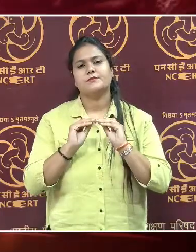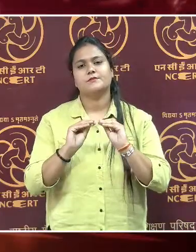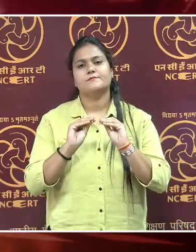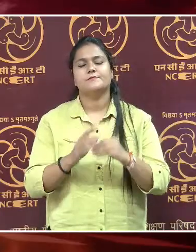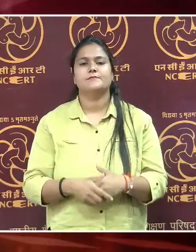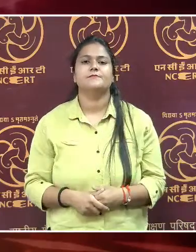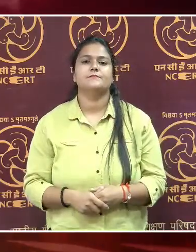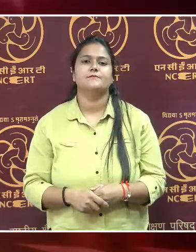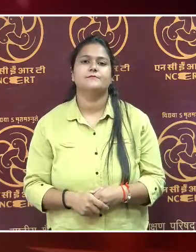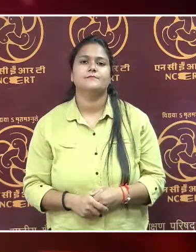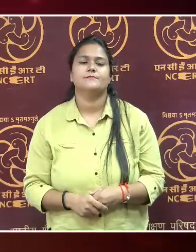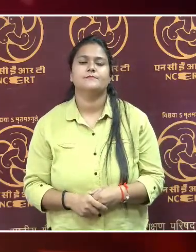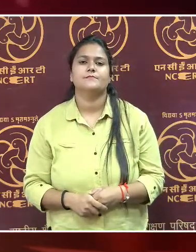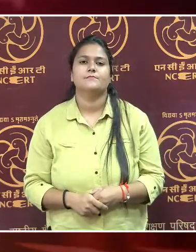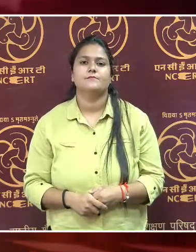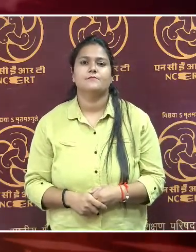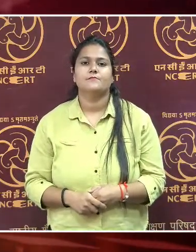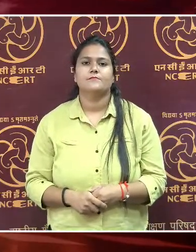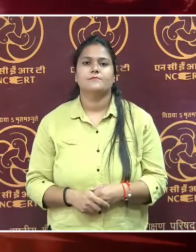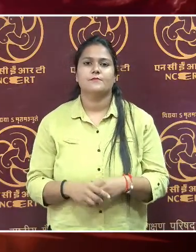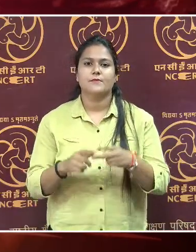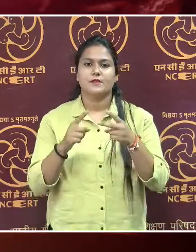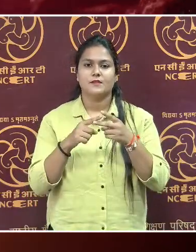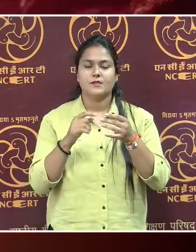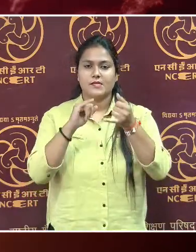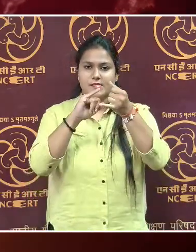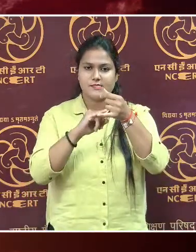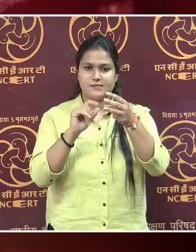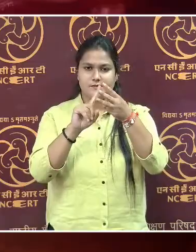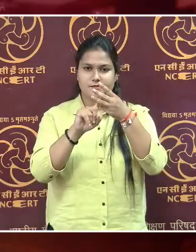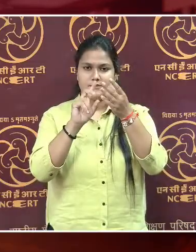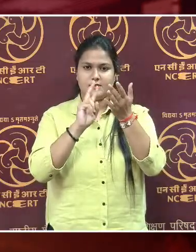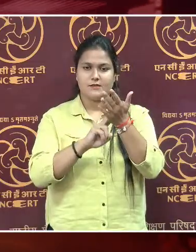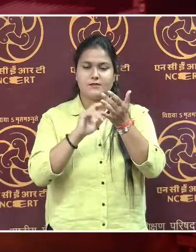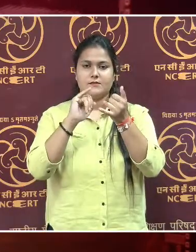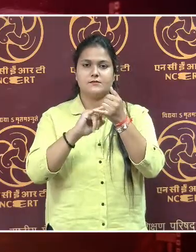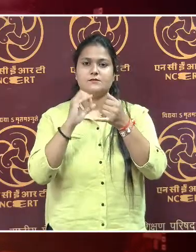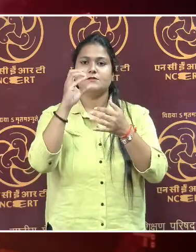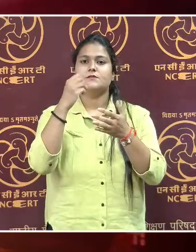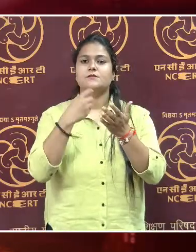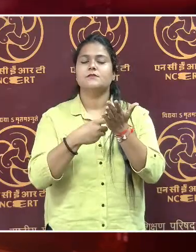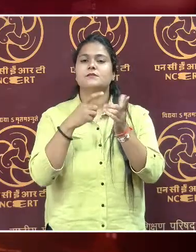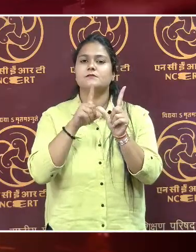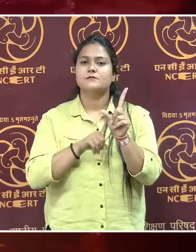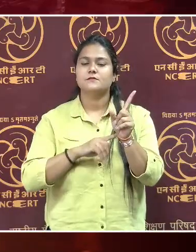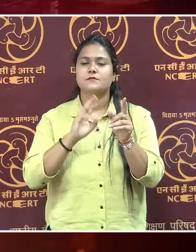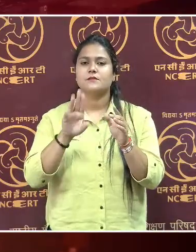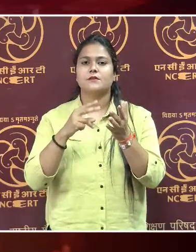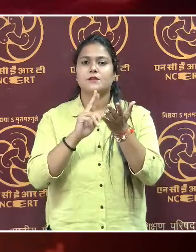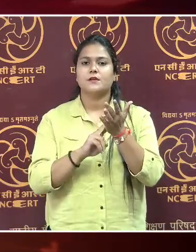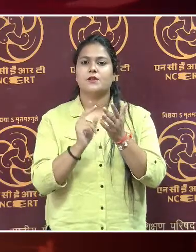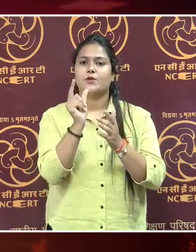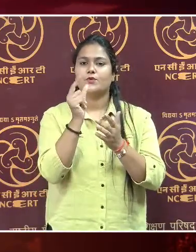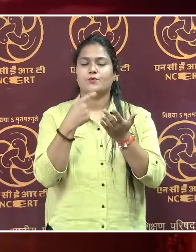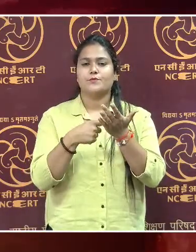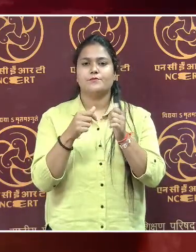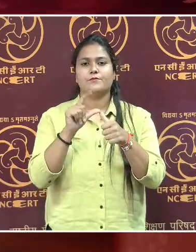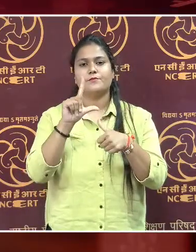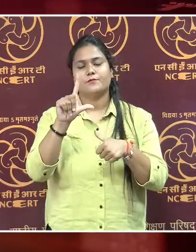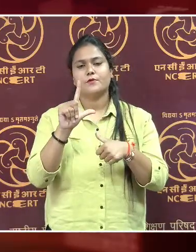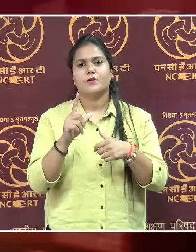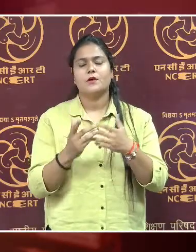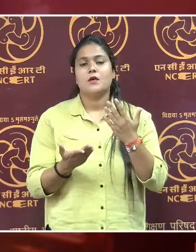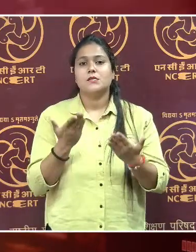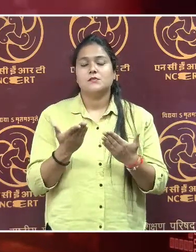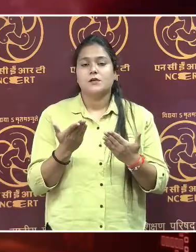those comes under the type called sensory neural hearing loss. Right, ma'am. Ma'am, Sometimes there might be individual yeah. who will have both the problems.